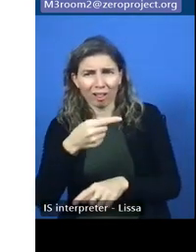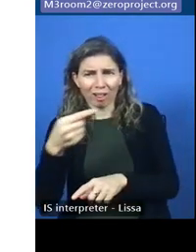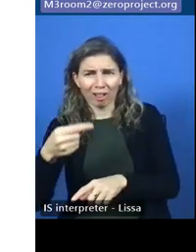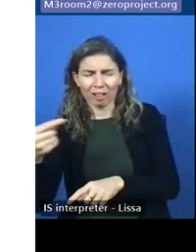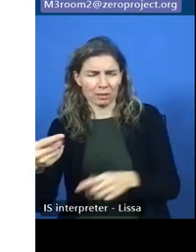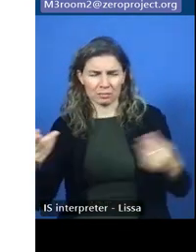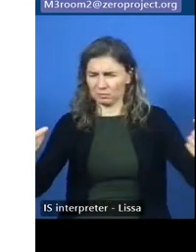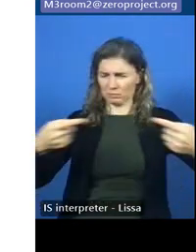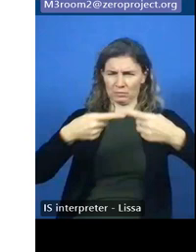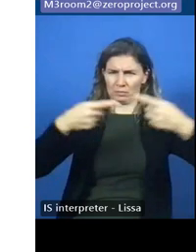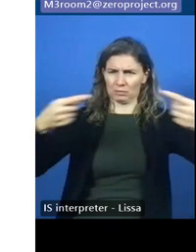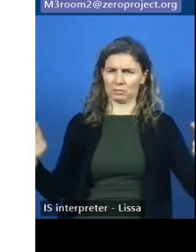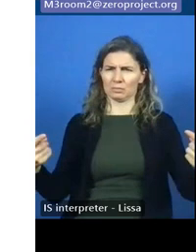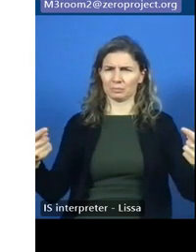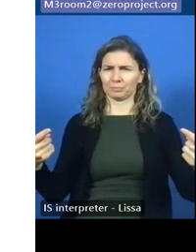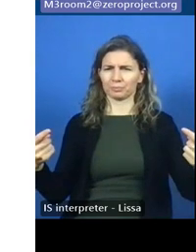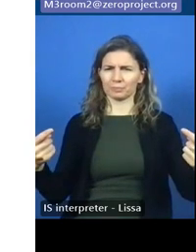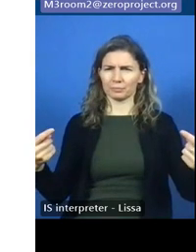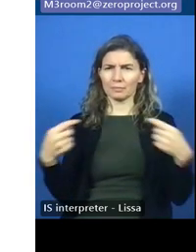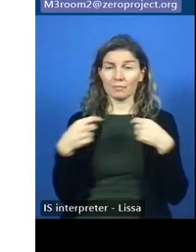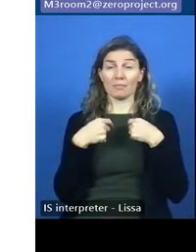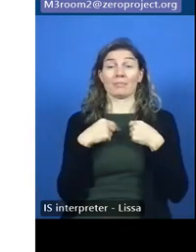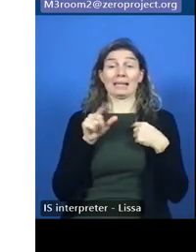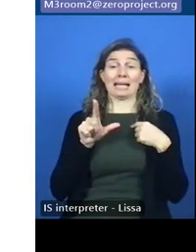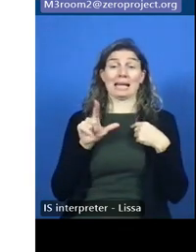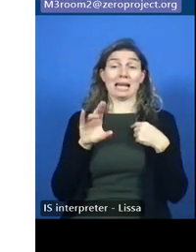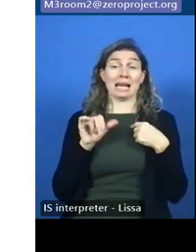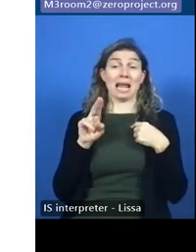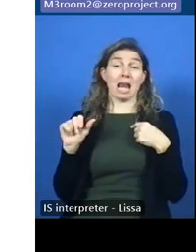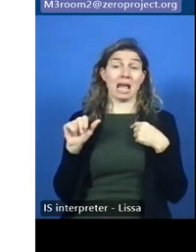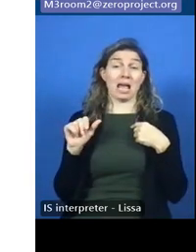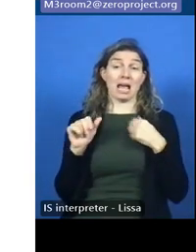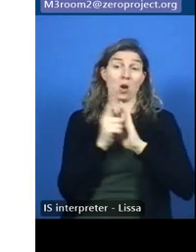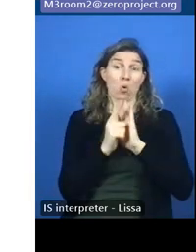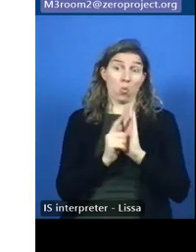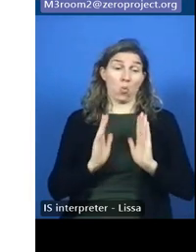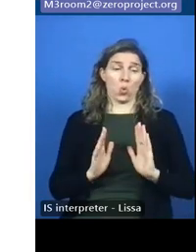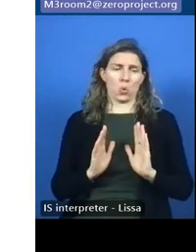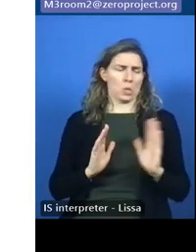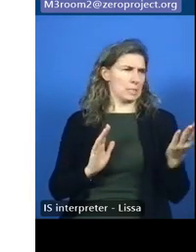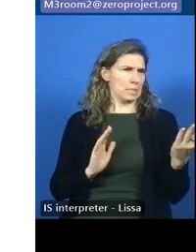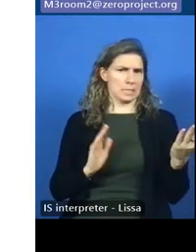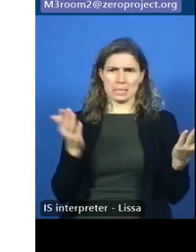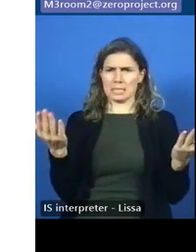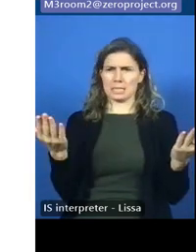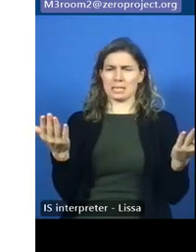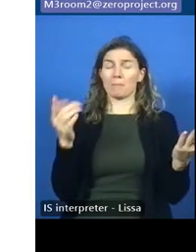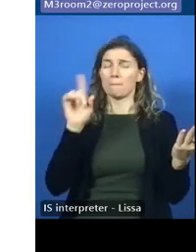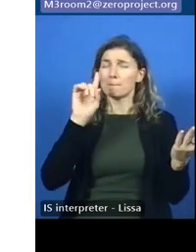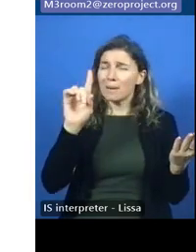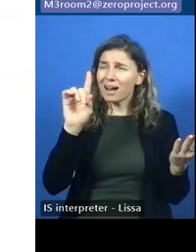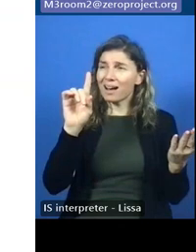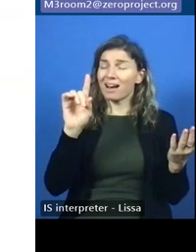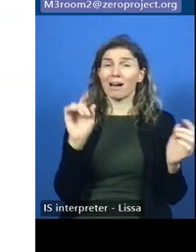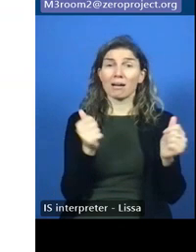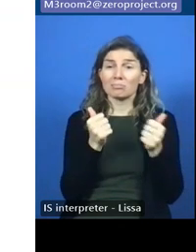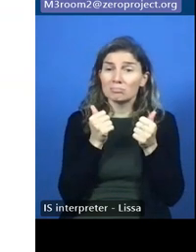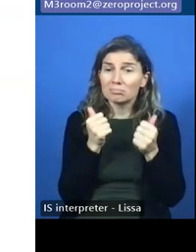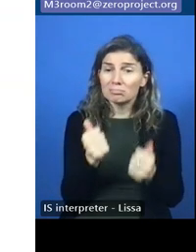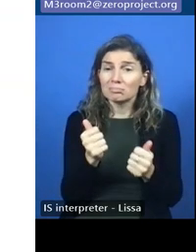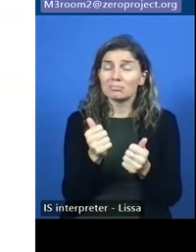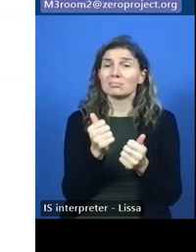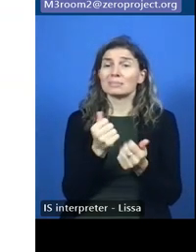other experts fill in the gaps as well, but their knowledge is limited by the general lack of relevant, disaggregated, updated